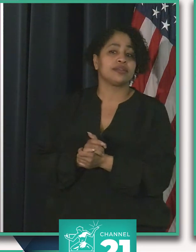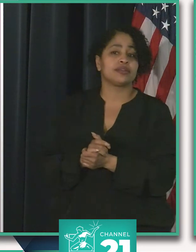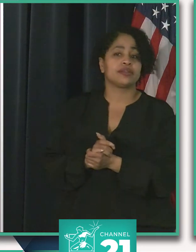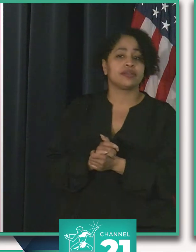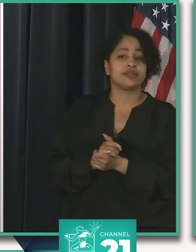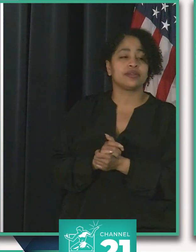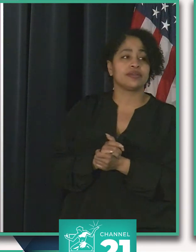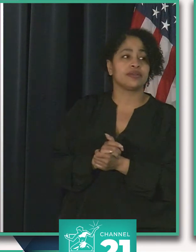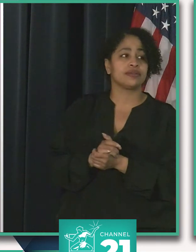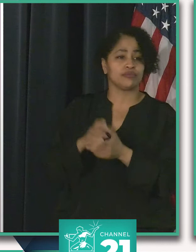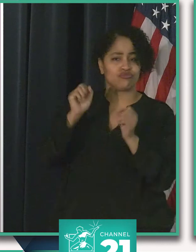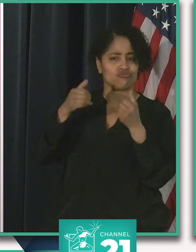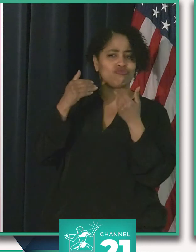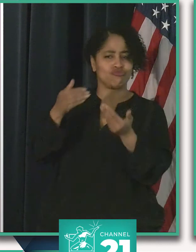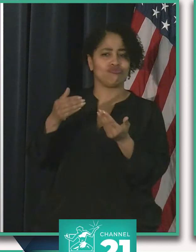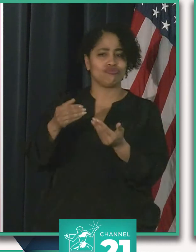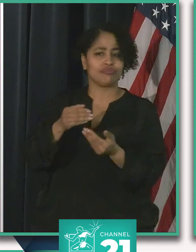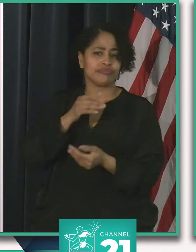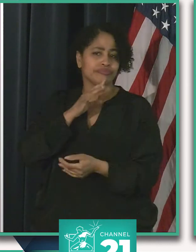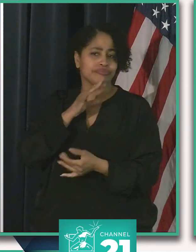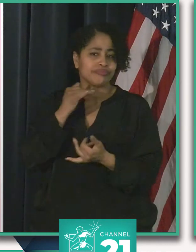You may unmute yourself.